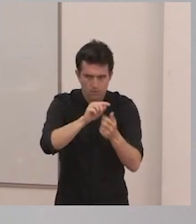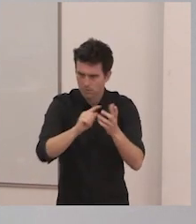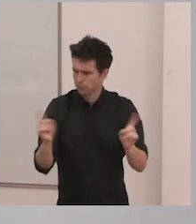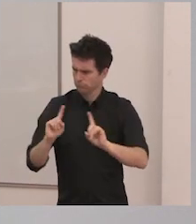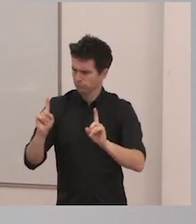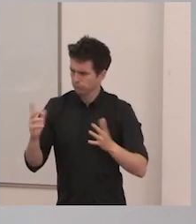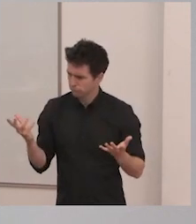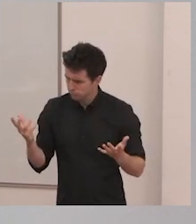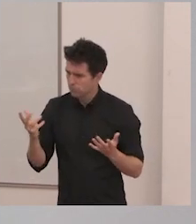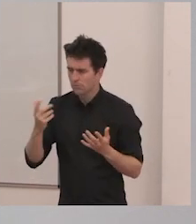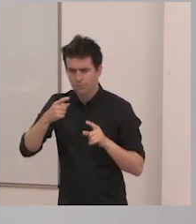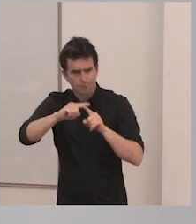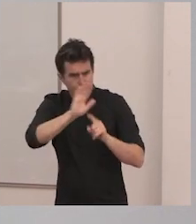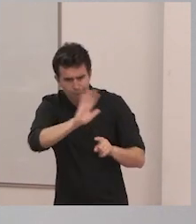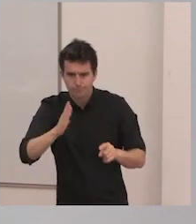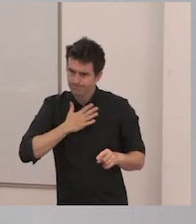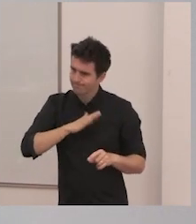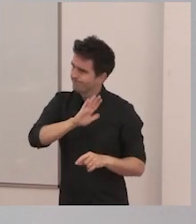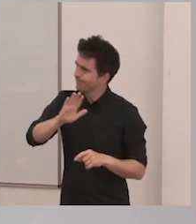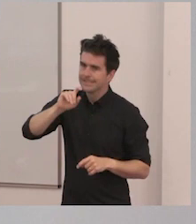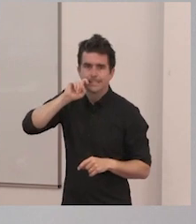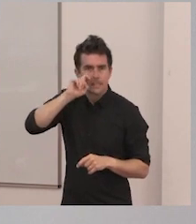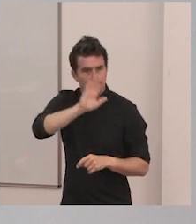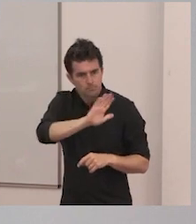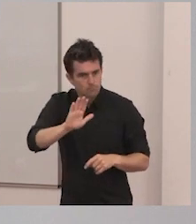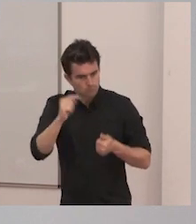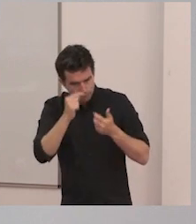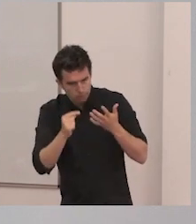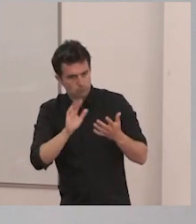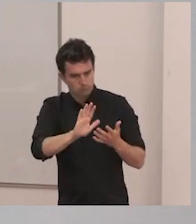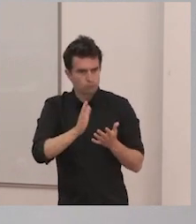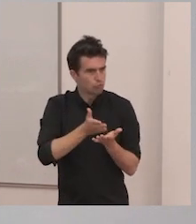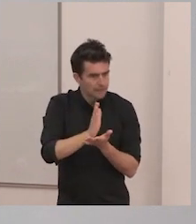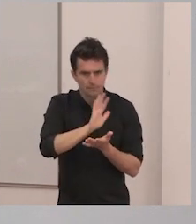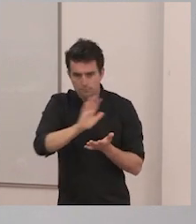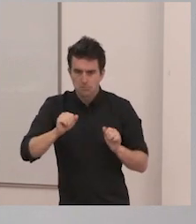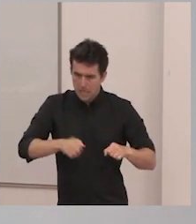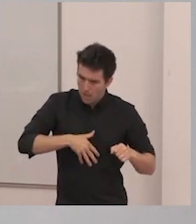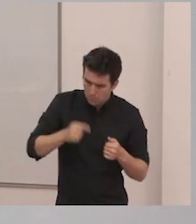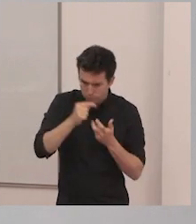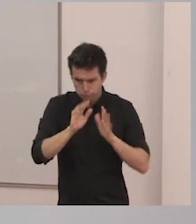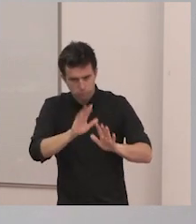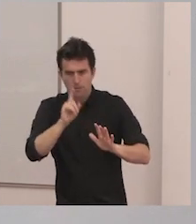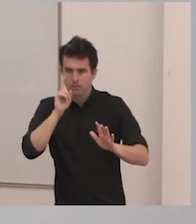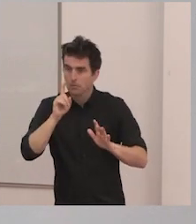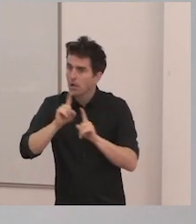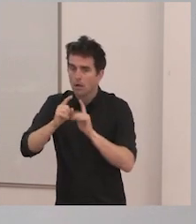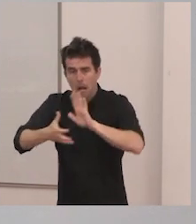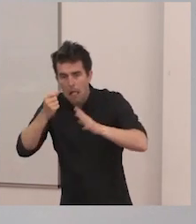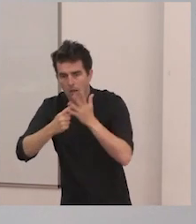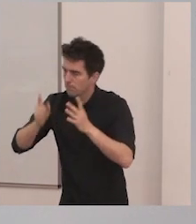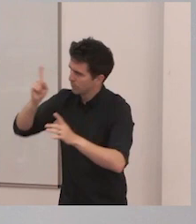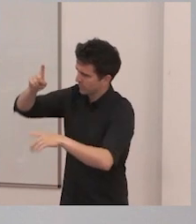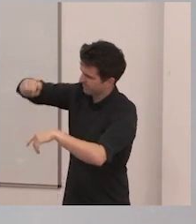Comment number 3 on women and girls with disabilities, in its 2018 joint